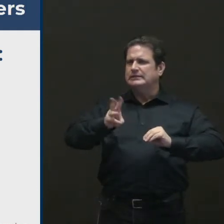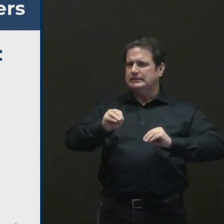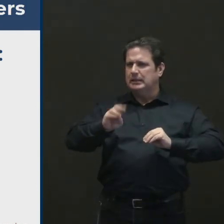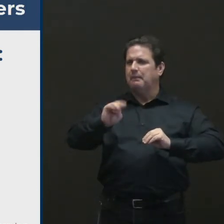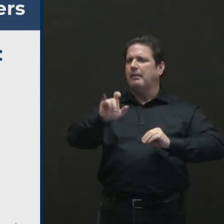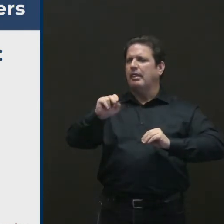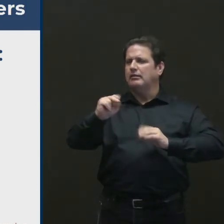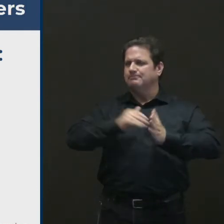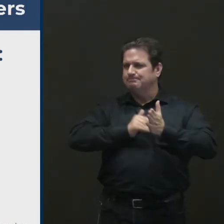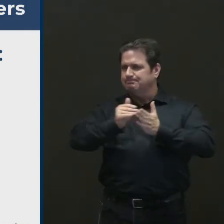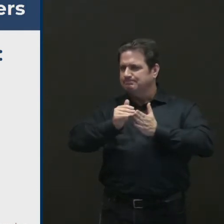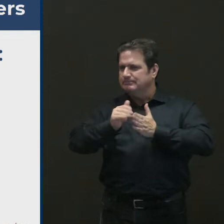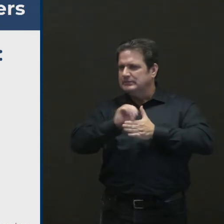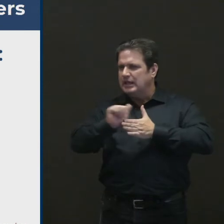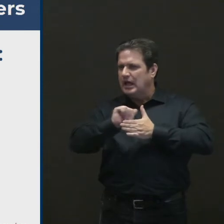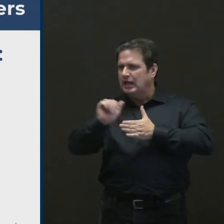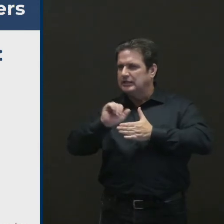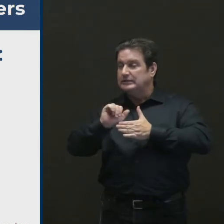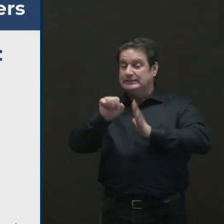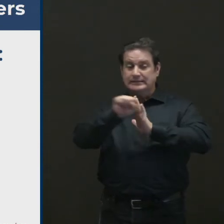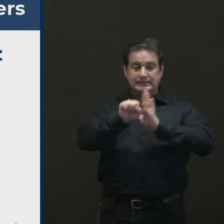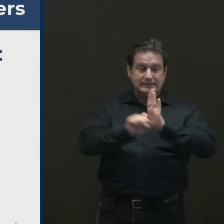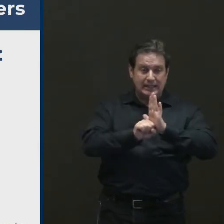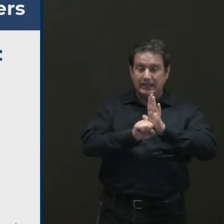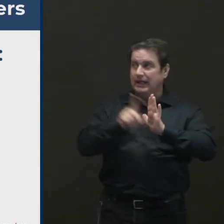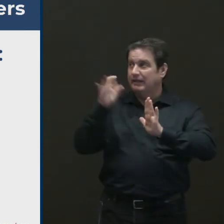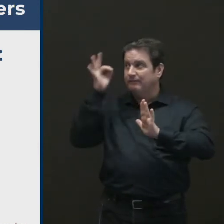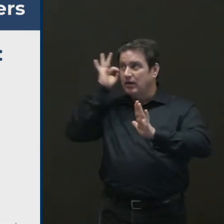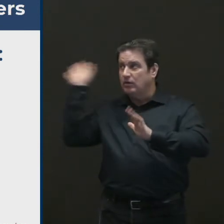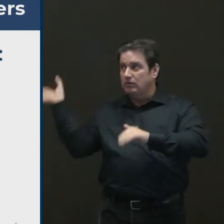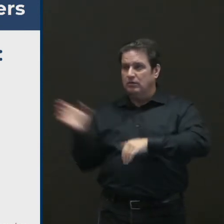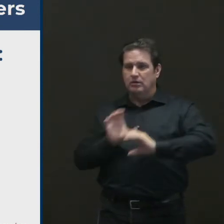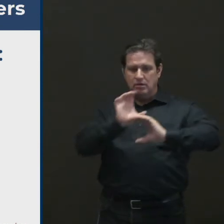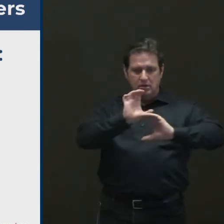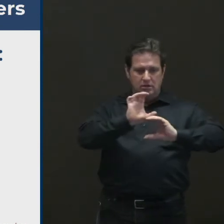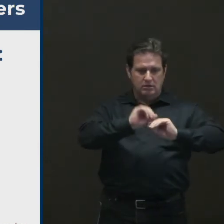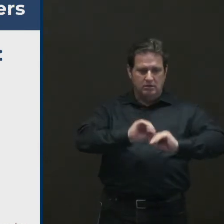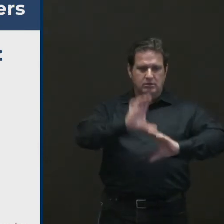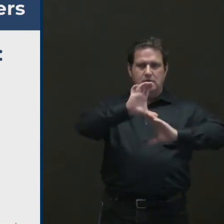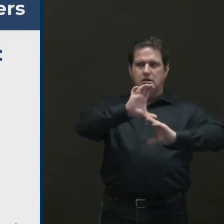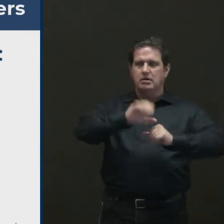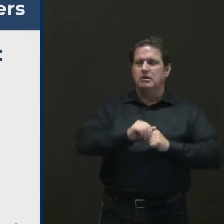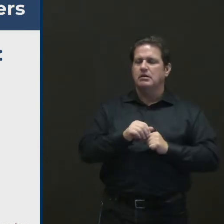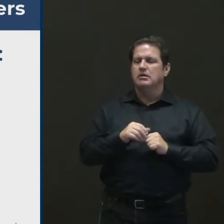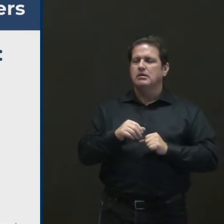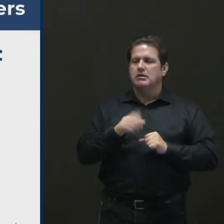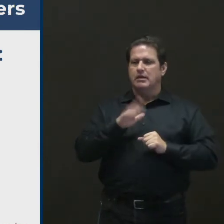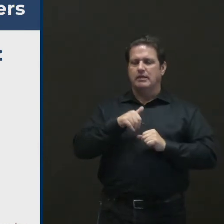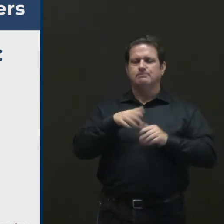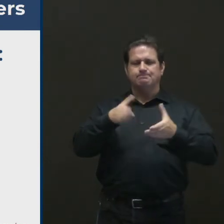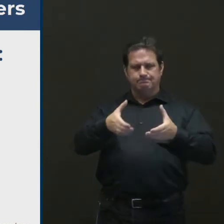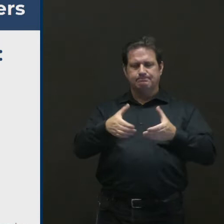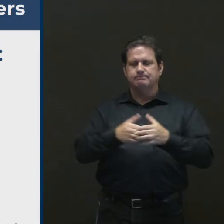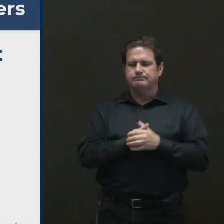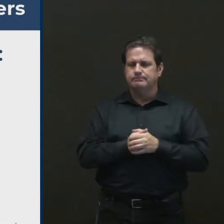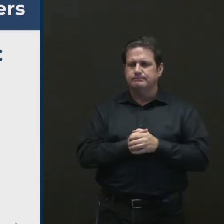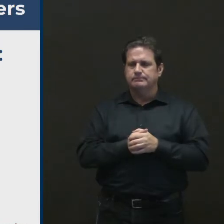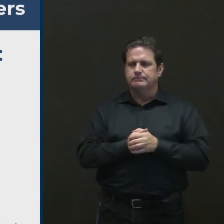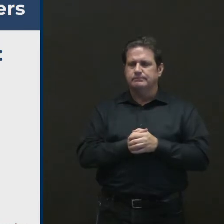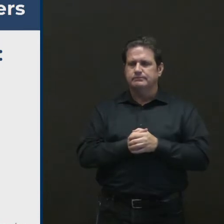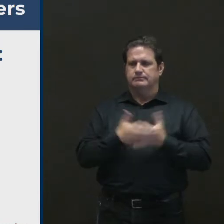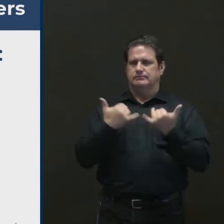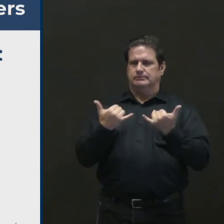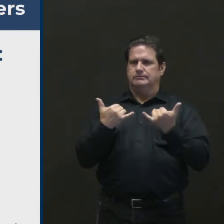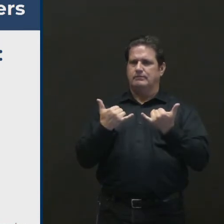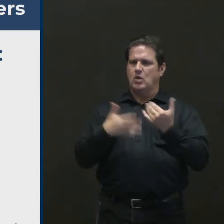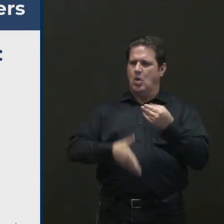once you factor in the state unemployment benefits and the other individuals who are in that pool. So currently,